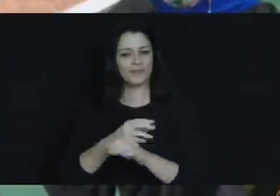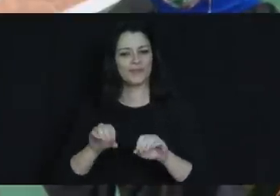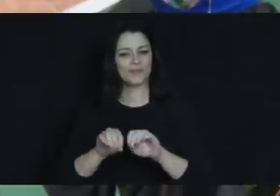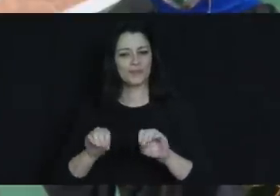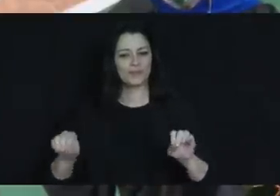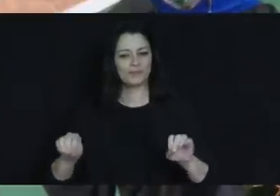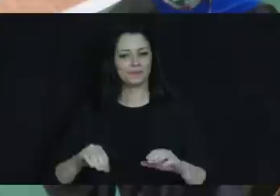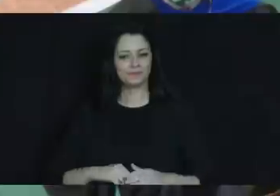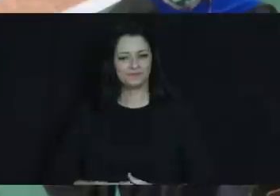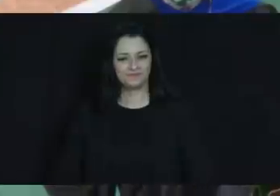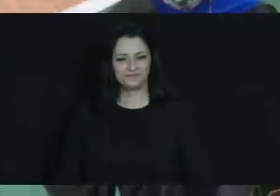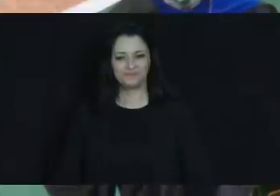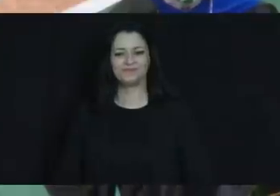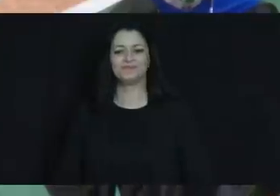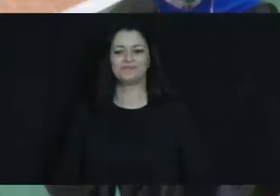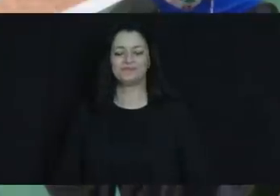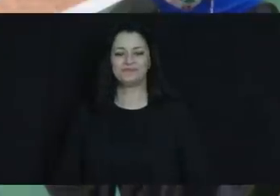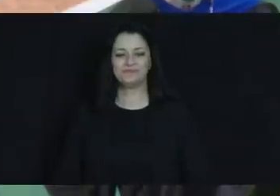degree.